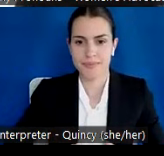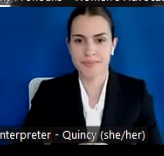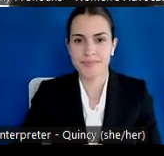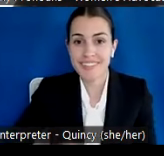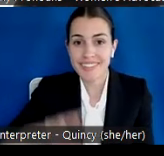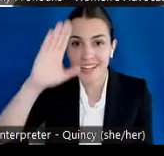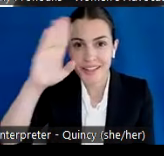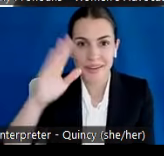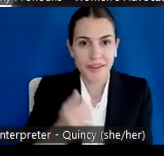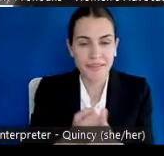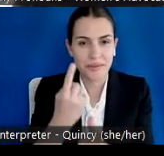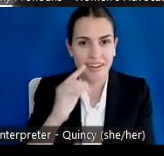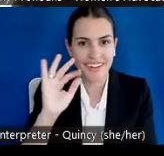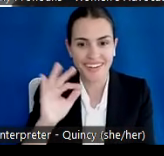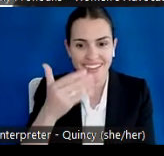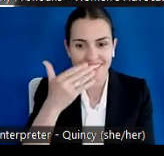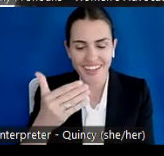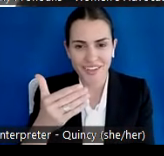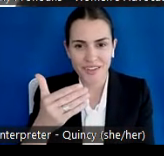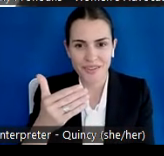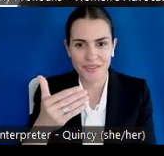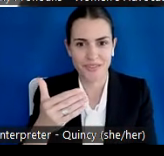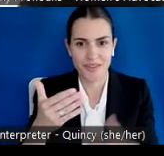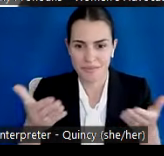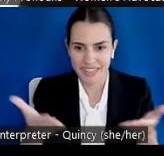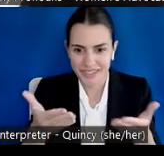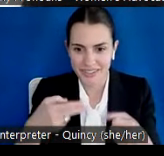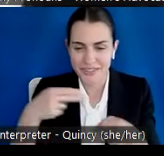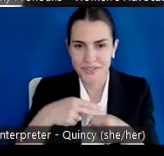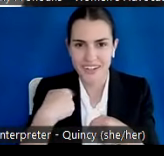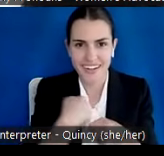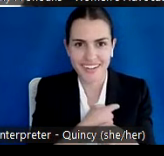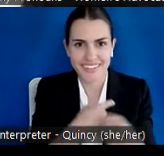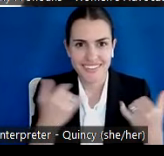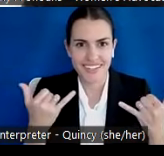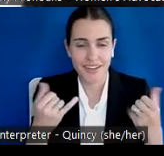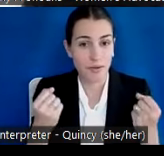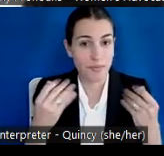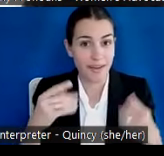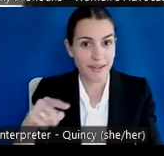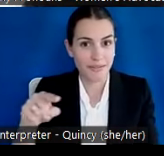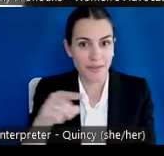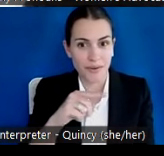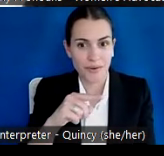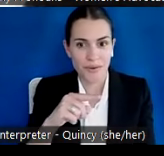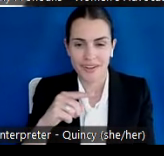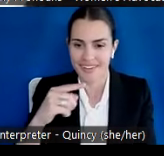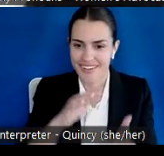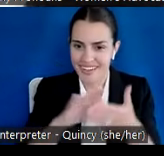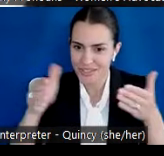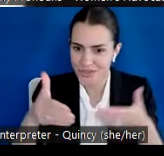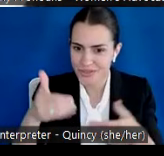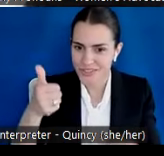Hello, everyone. Thank you so much for joining us today, and for many of you introducing yourselves in the chat. I